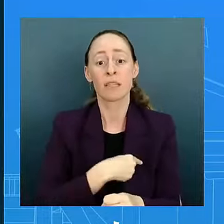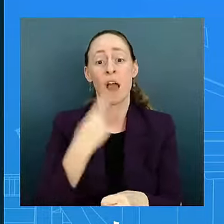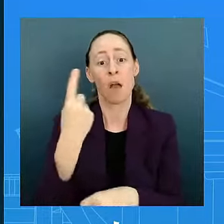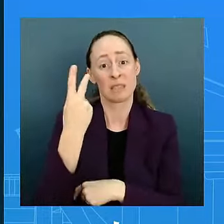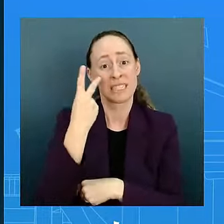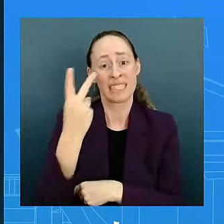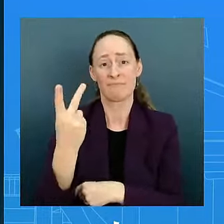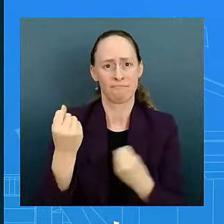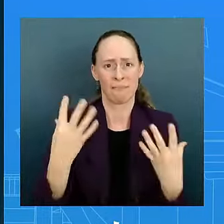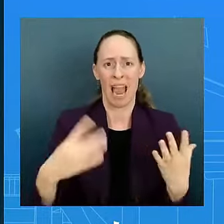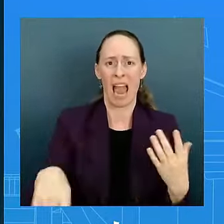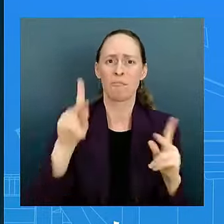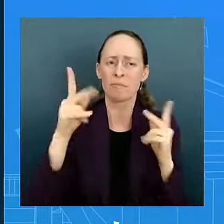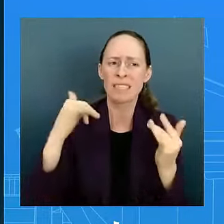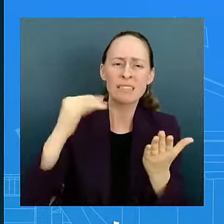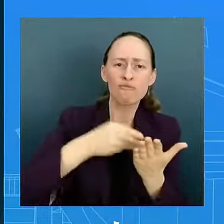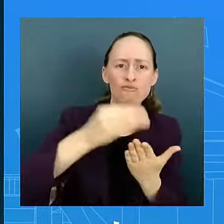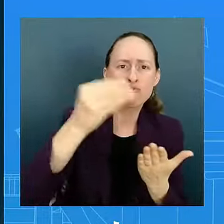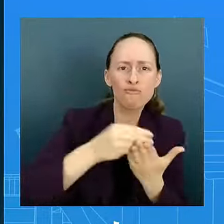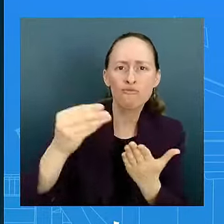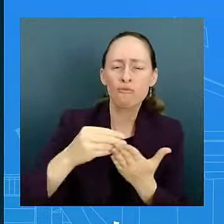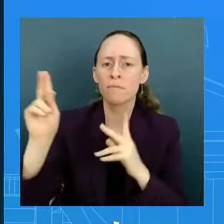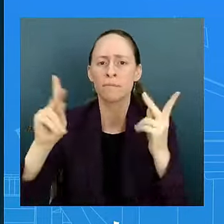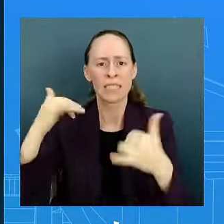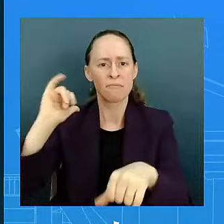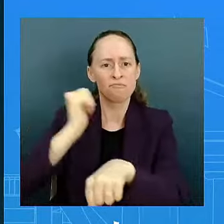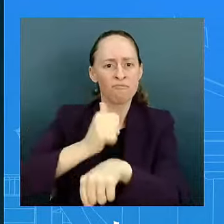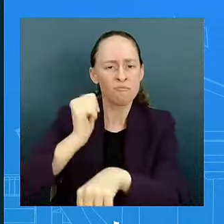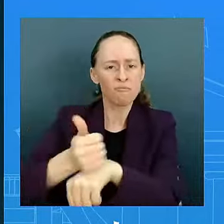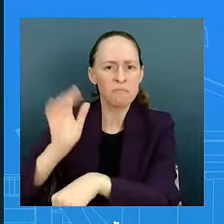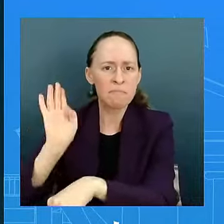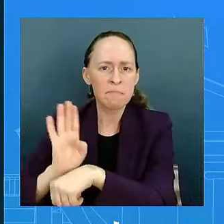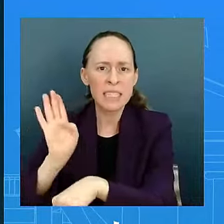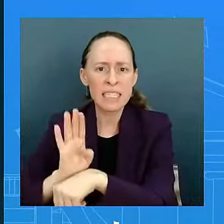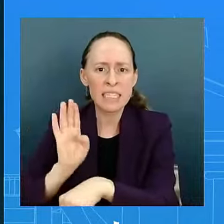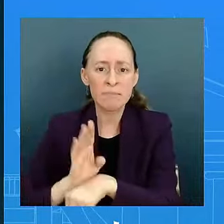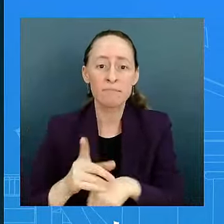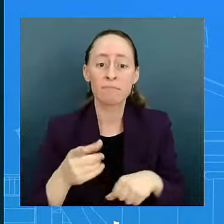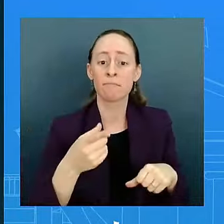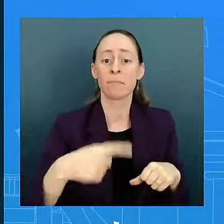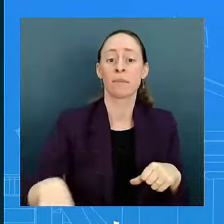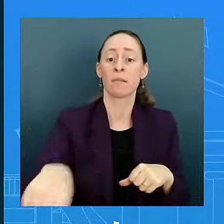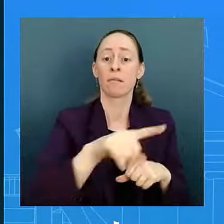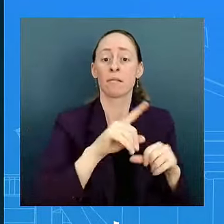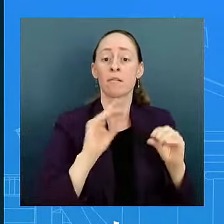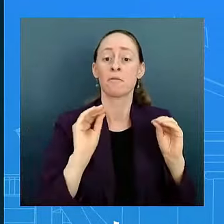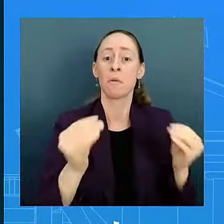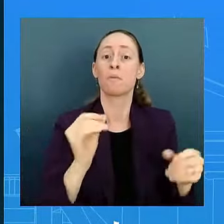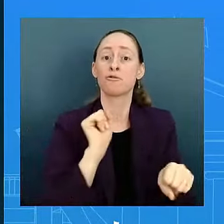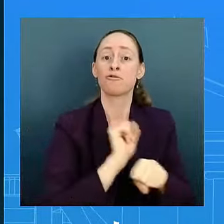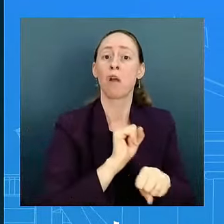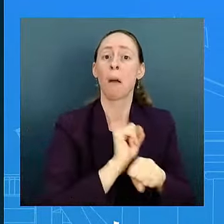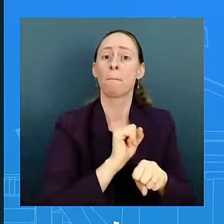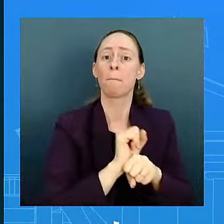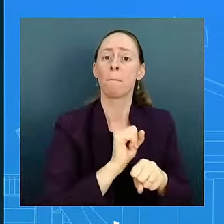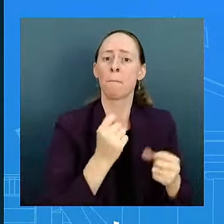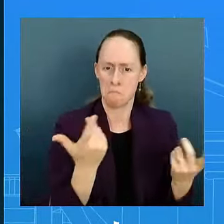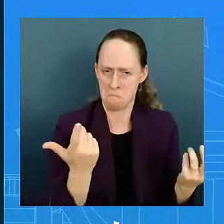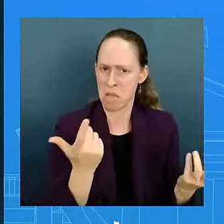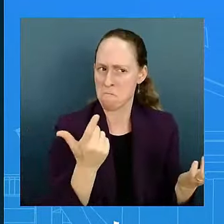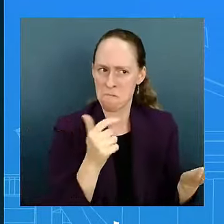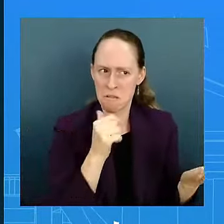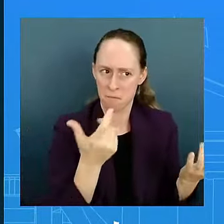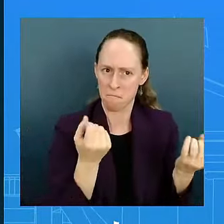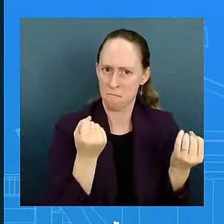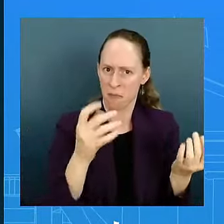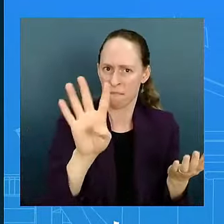up from 50-year lows, is still low at 4.3%, and that's important. You think about inflation, it's down by 2.5%,